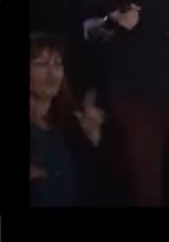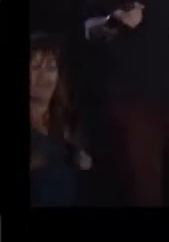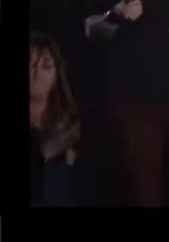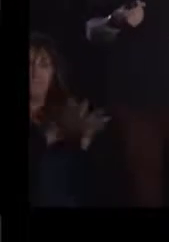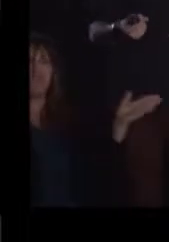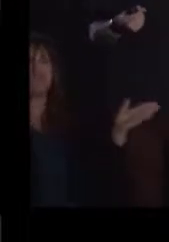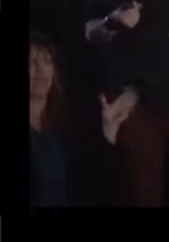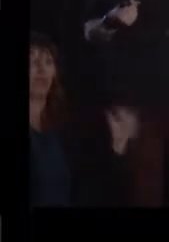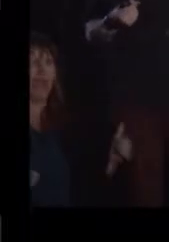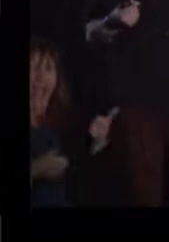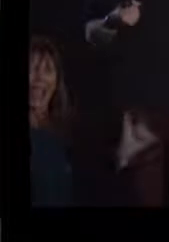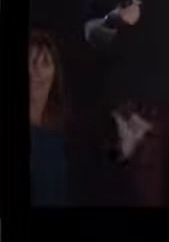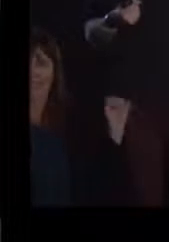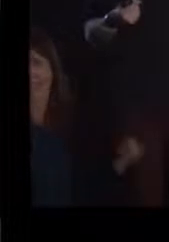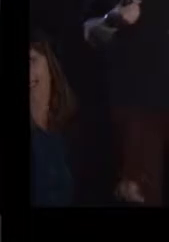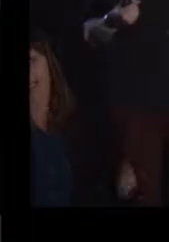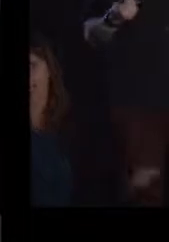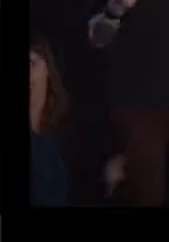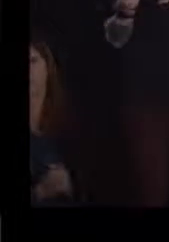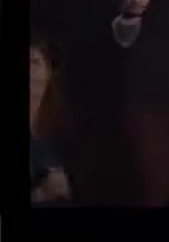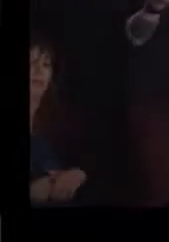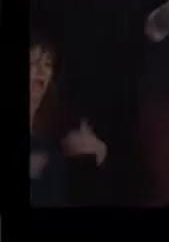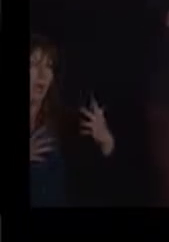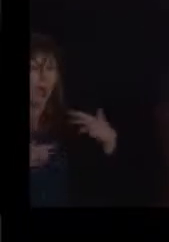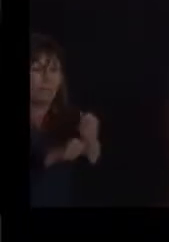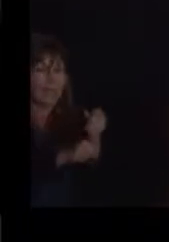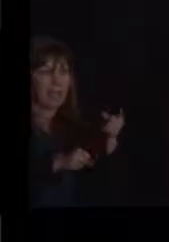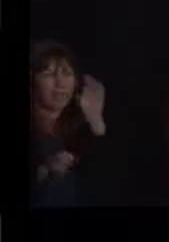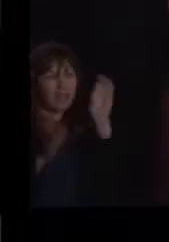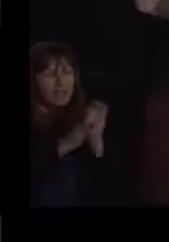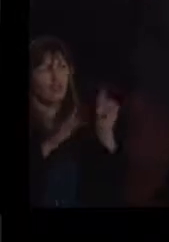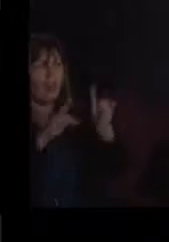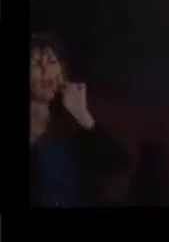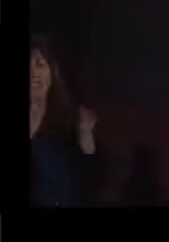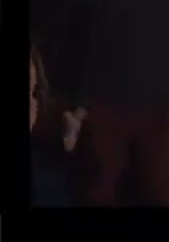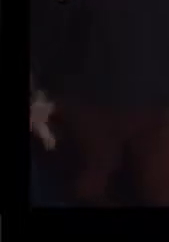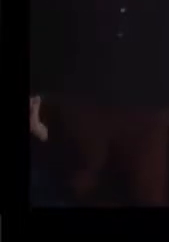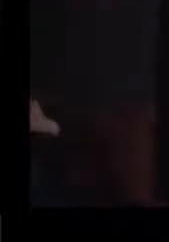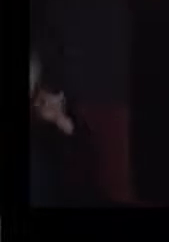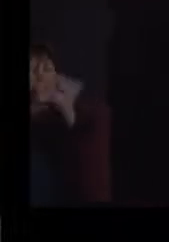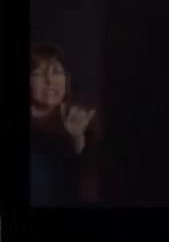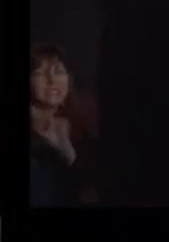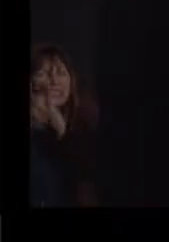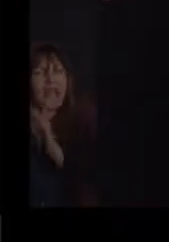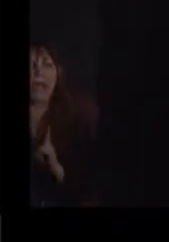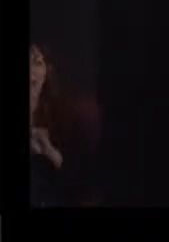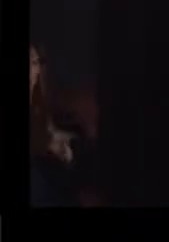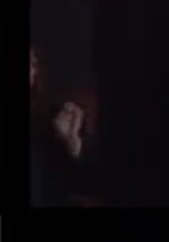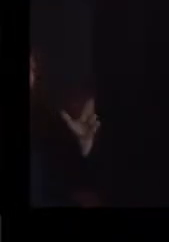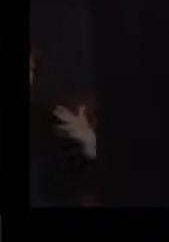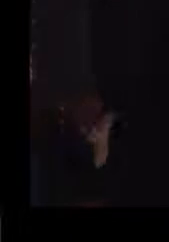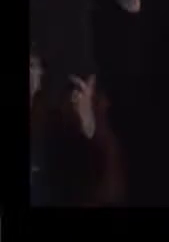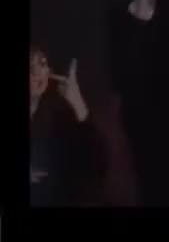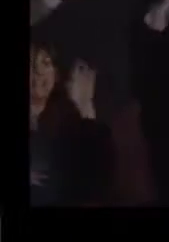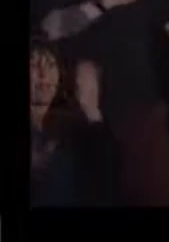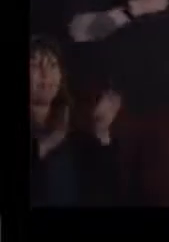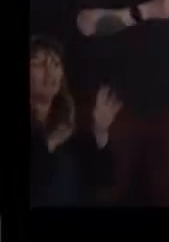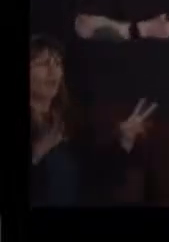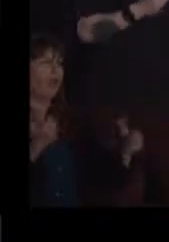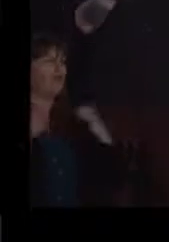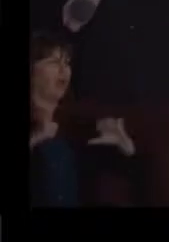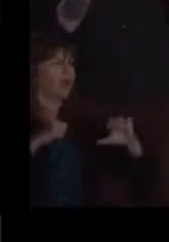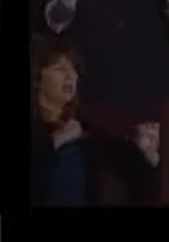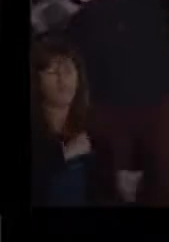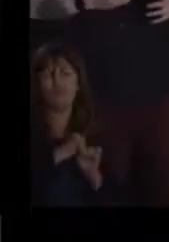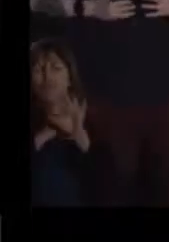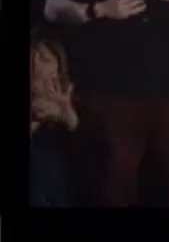just stuff that you want to do. They're just, I want to make that picture but in a different style, or I want to make that picture and it's projected on a different thing rather